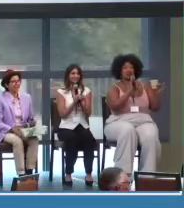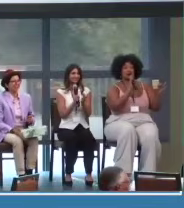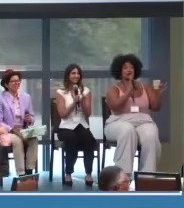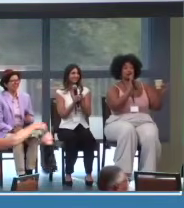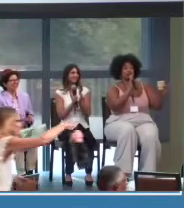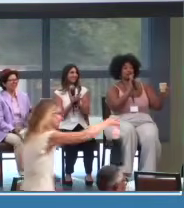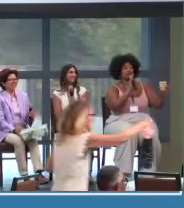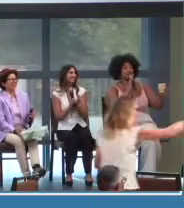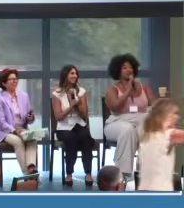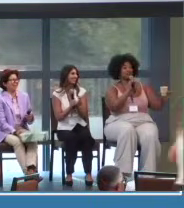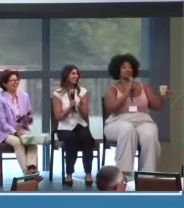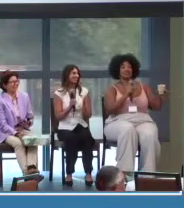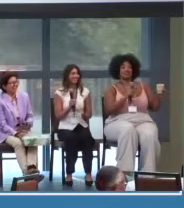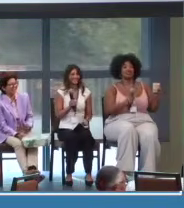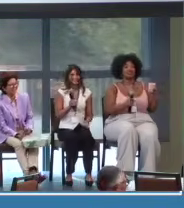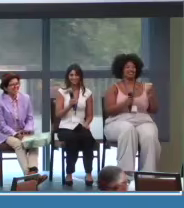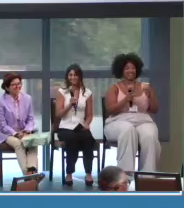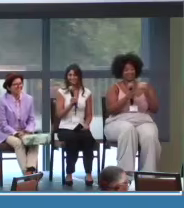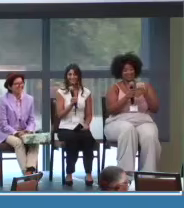This is a hot corner over here.